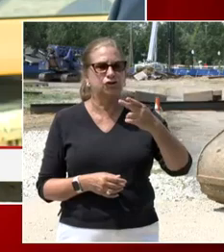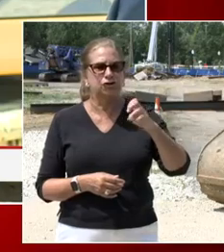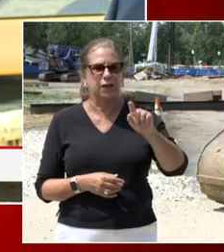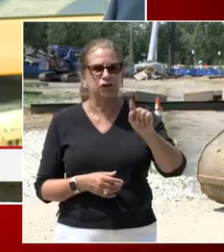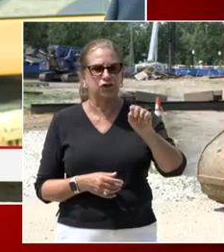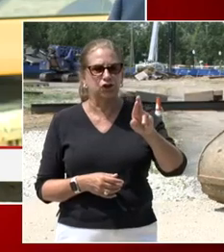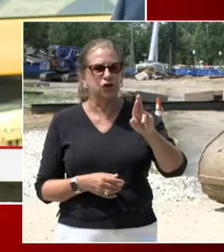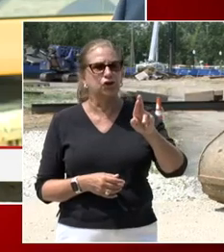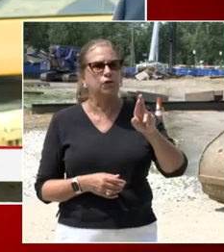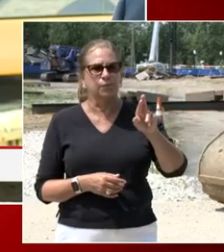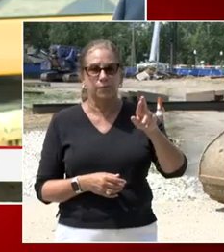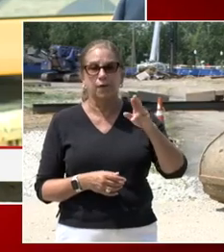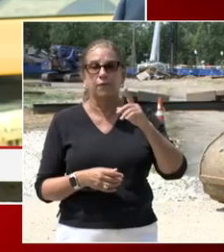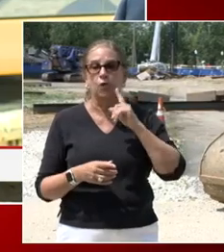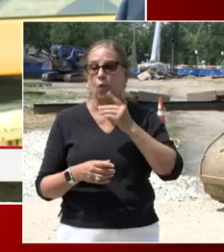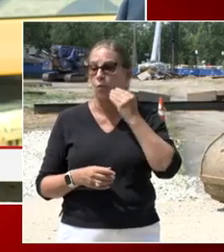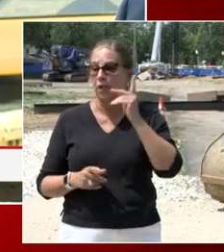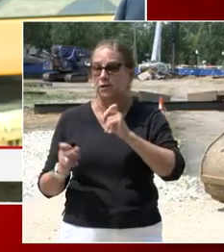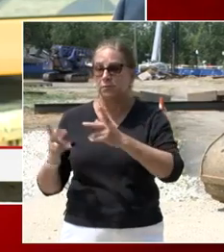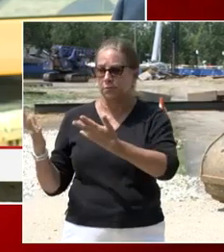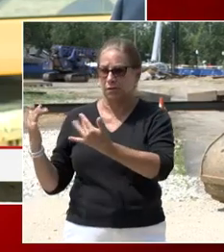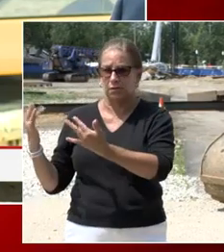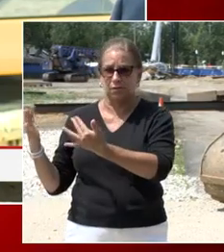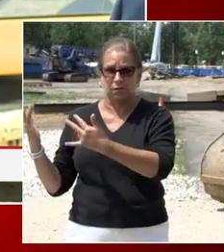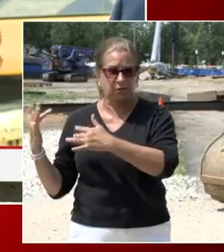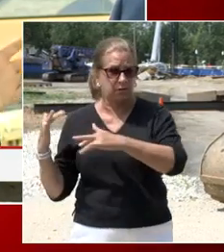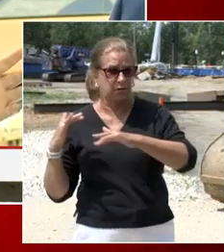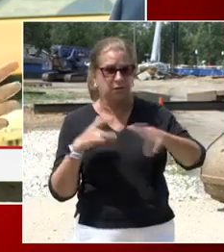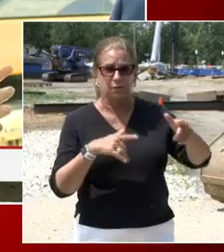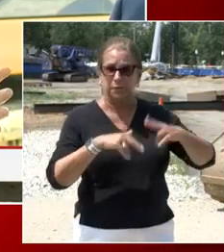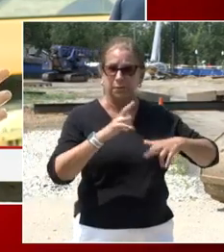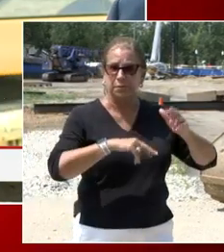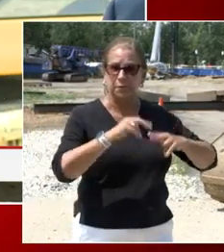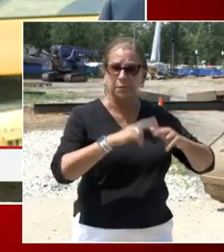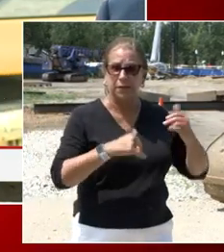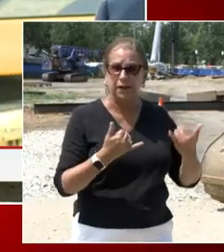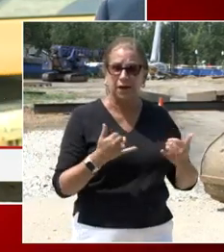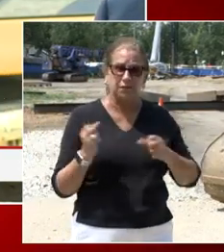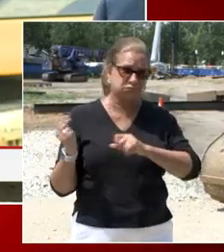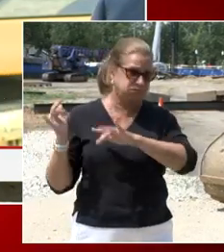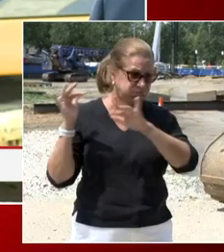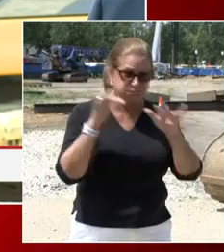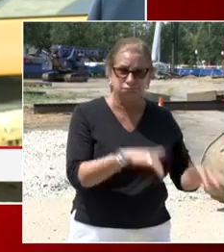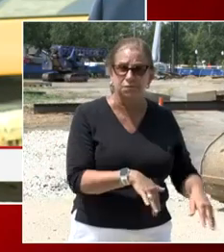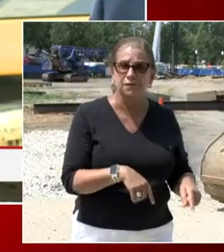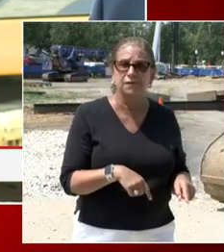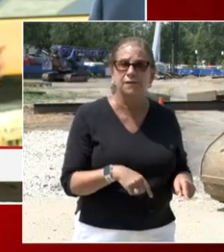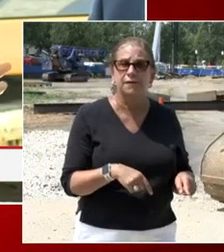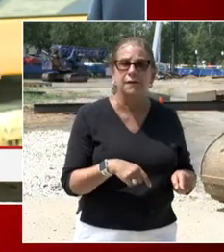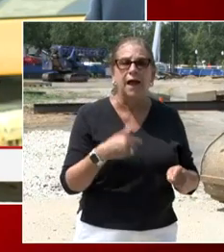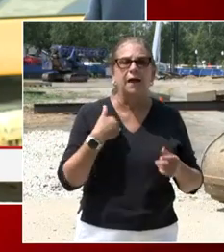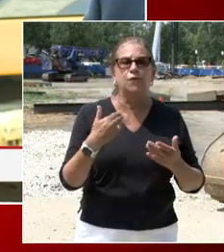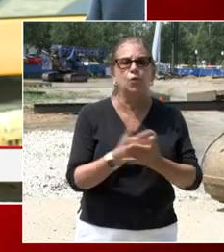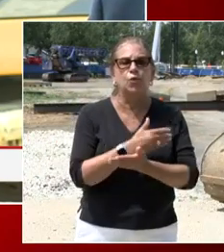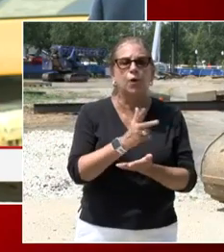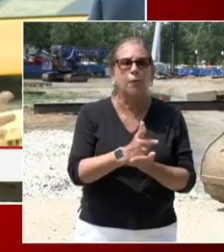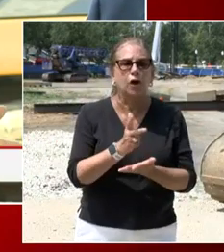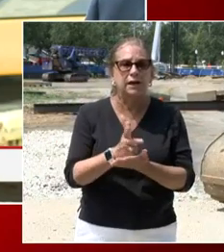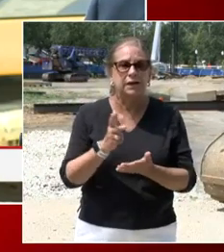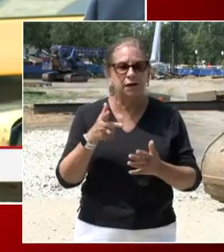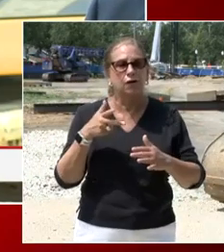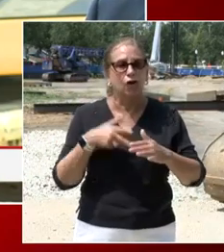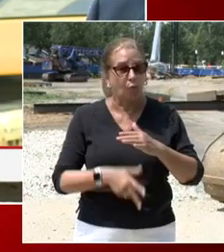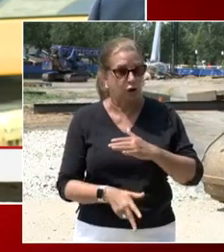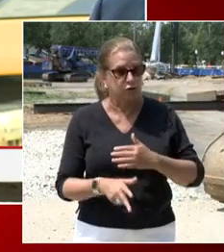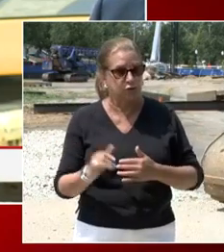We're also building, with all these people now coming to the campus, a new parking garage, 750 spaces to service the entertainment sports arena